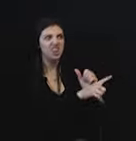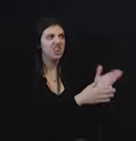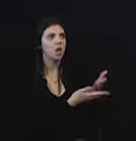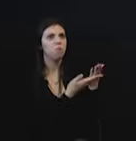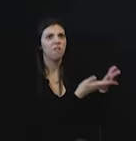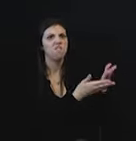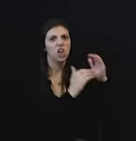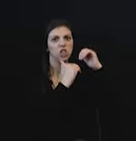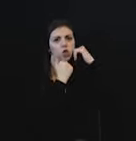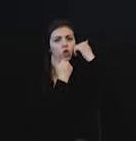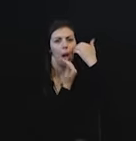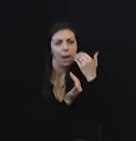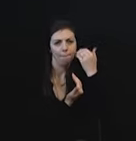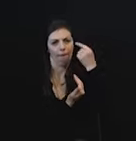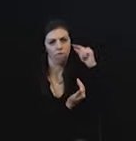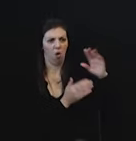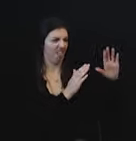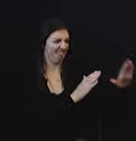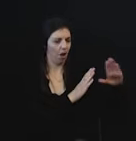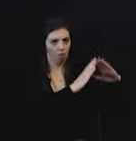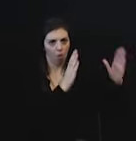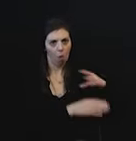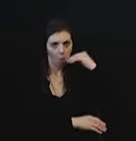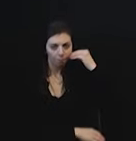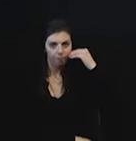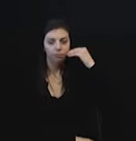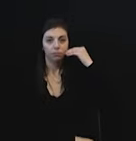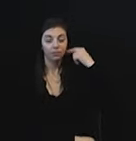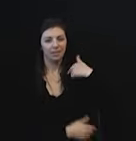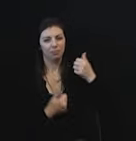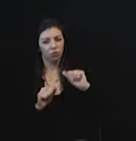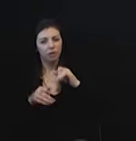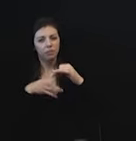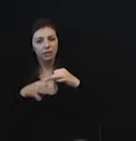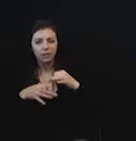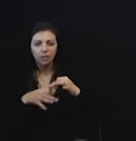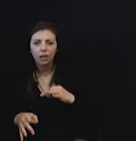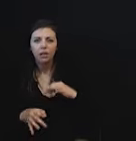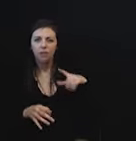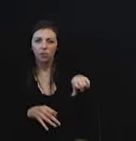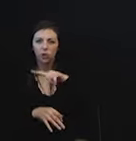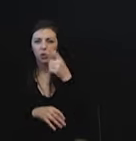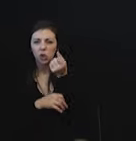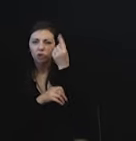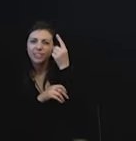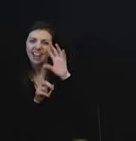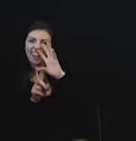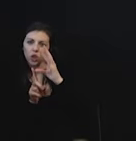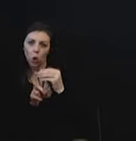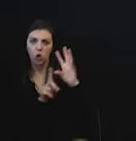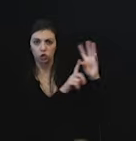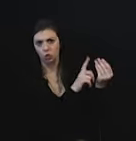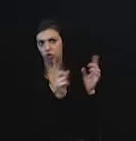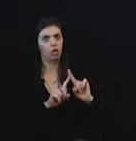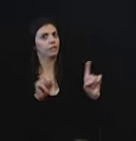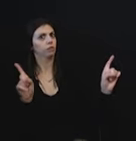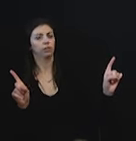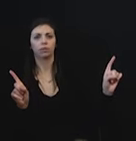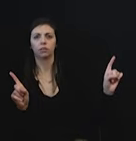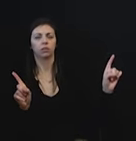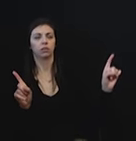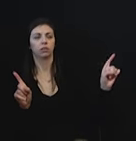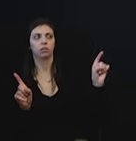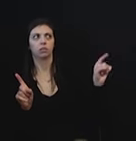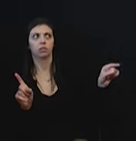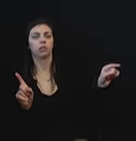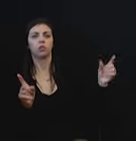on themselves in the household. I'm trying to explain this to you to be able to understand some of the cultural things that are going on over there.